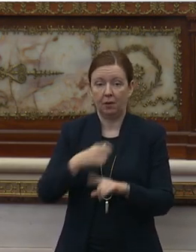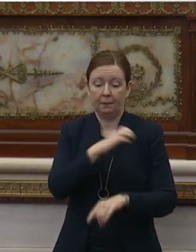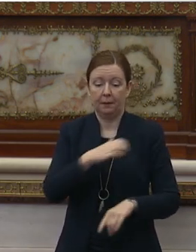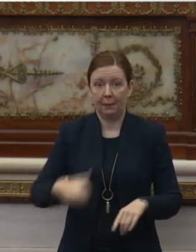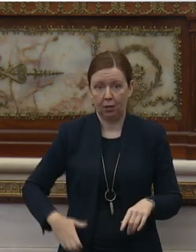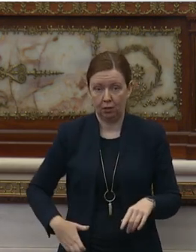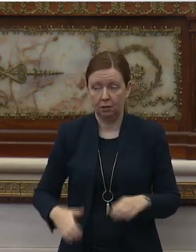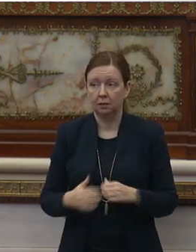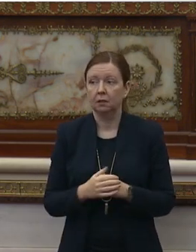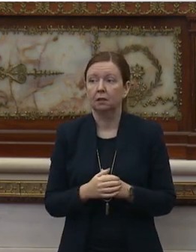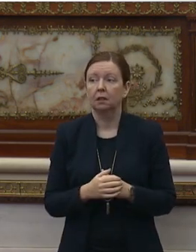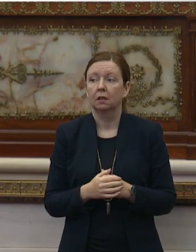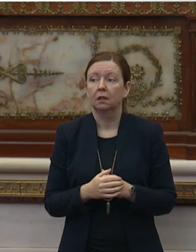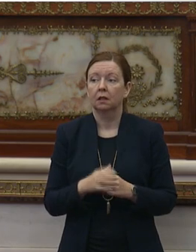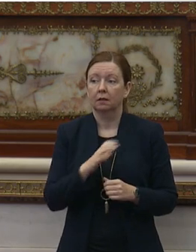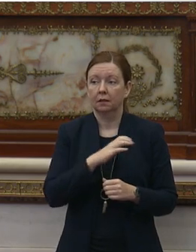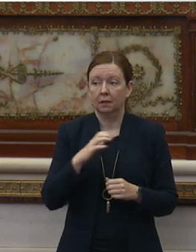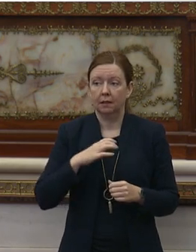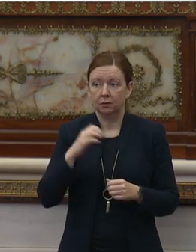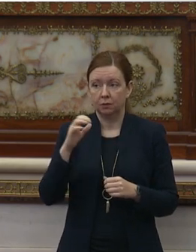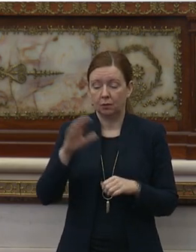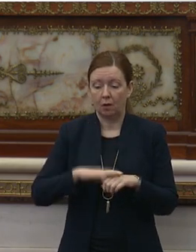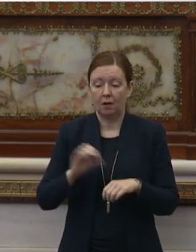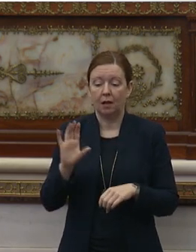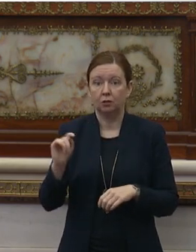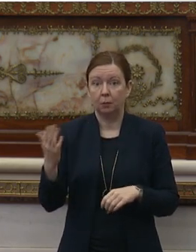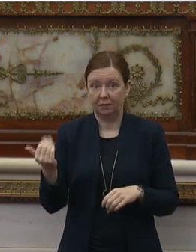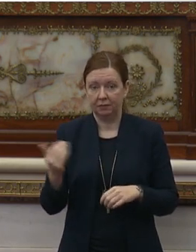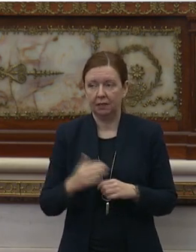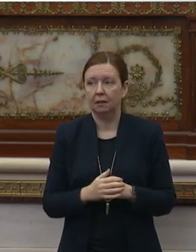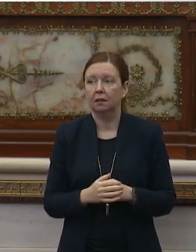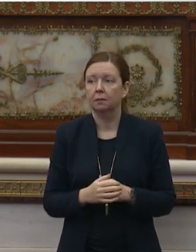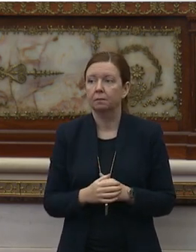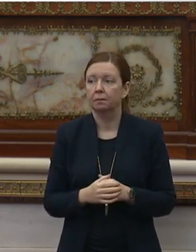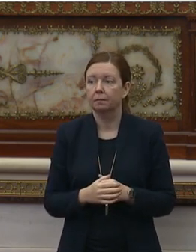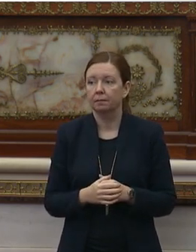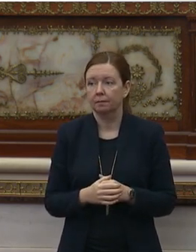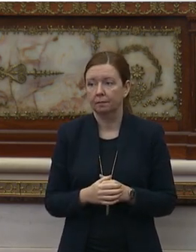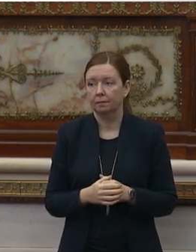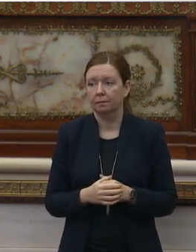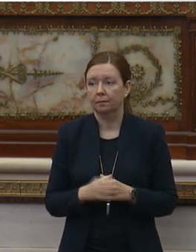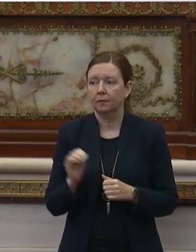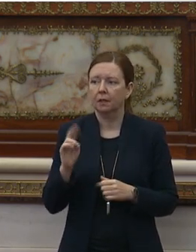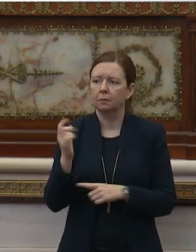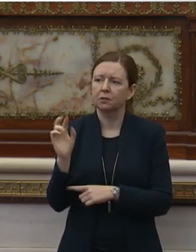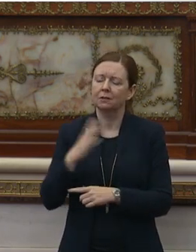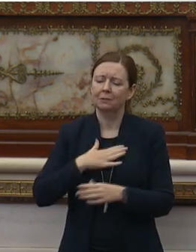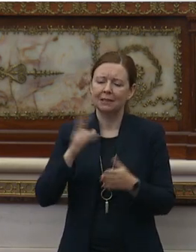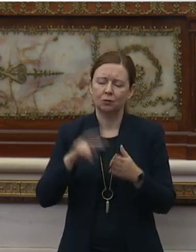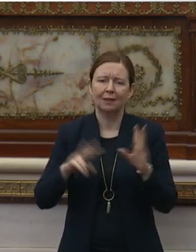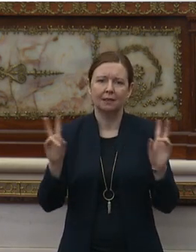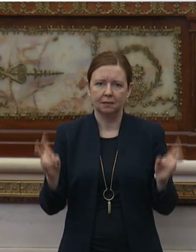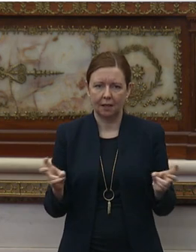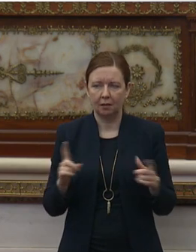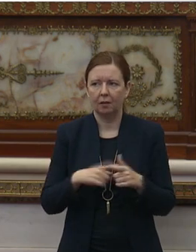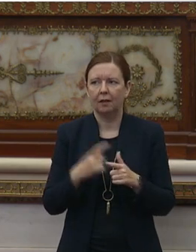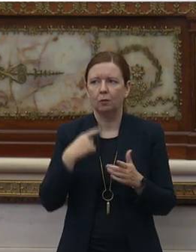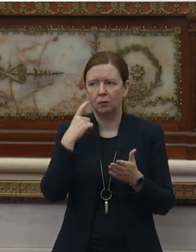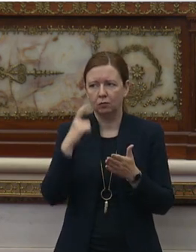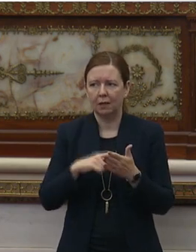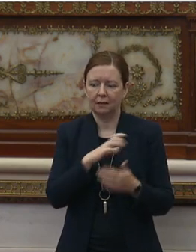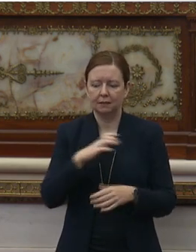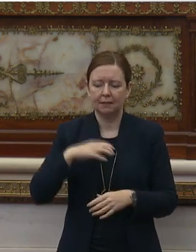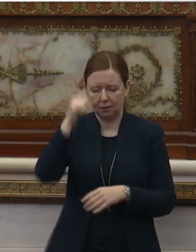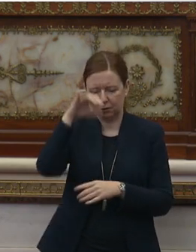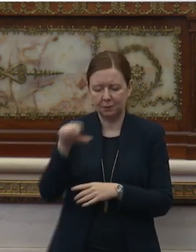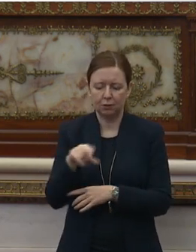the session of the council on October 15th. Mr. Decker, just read the title and we'll recognize Councilman